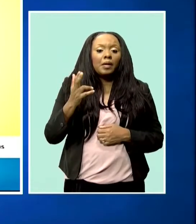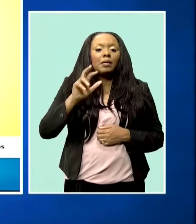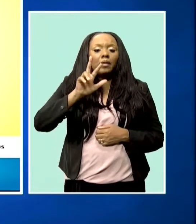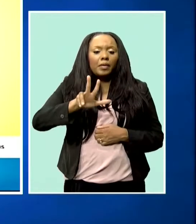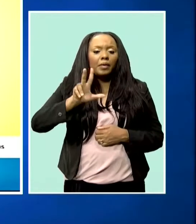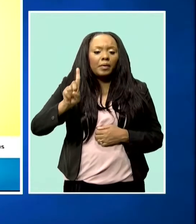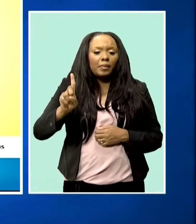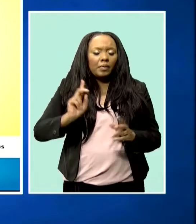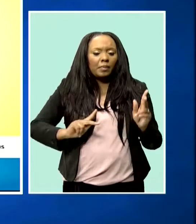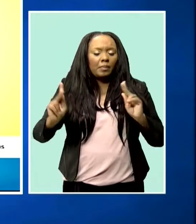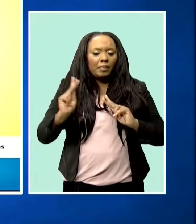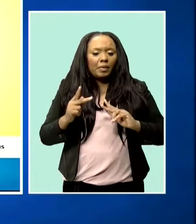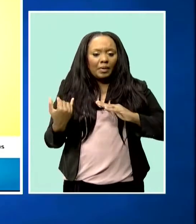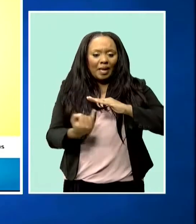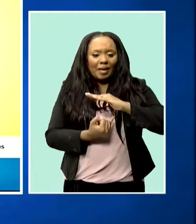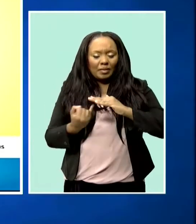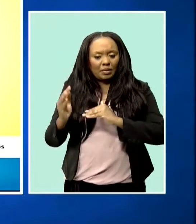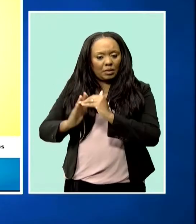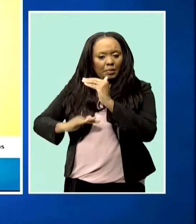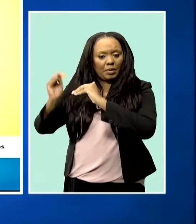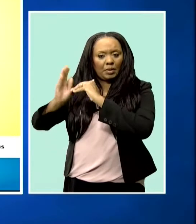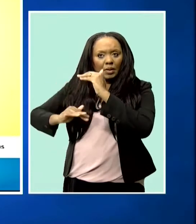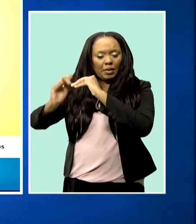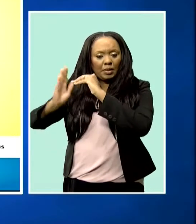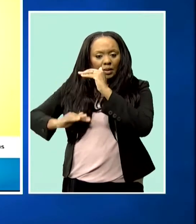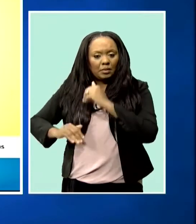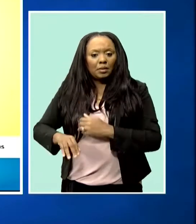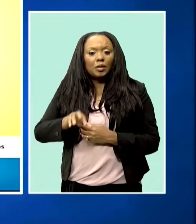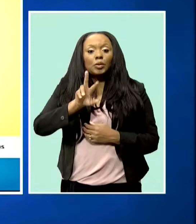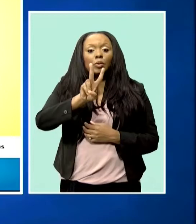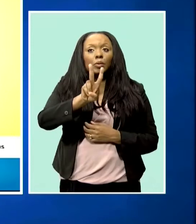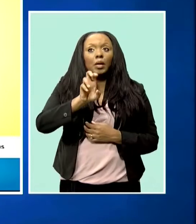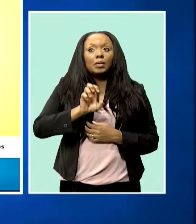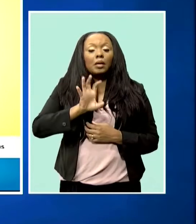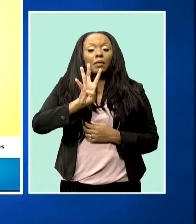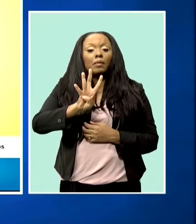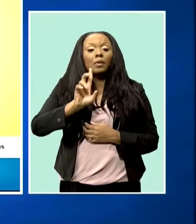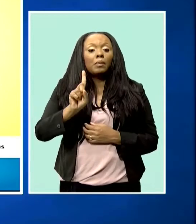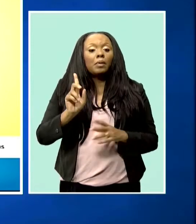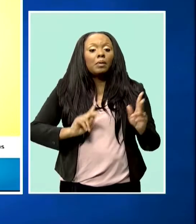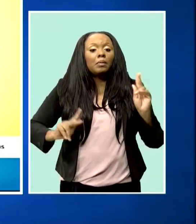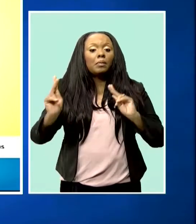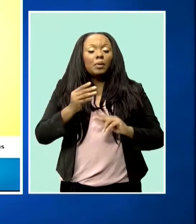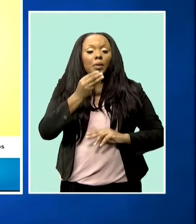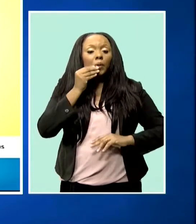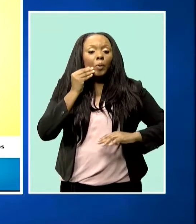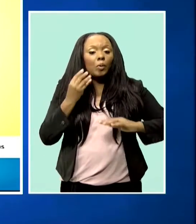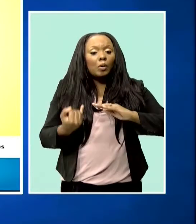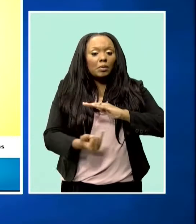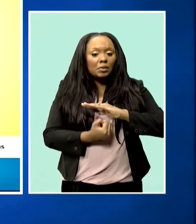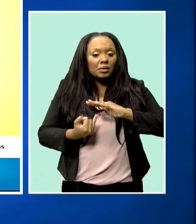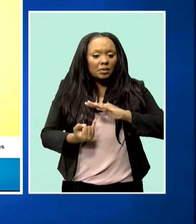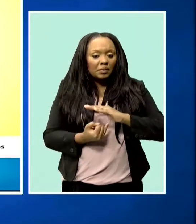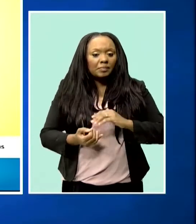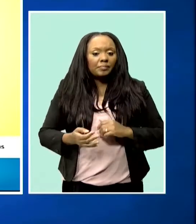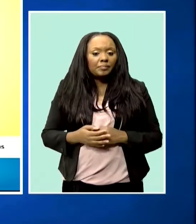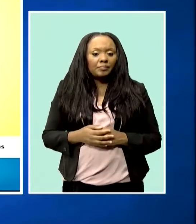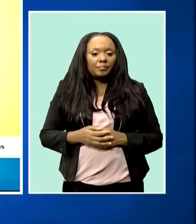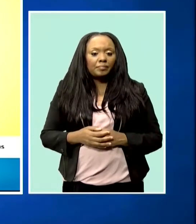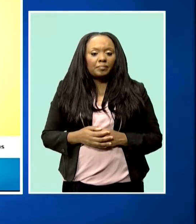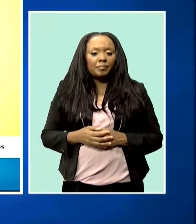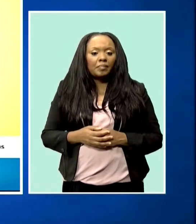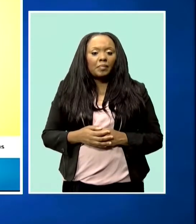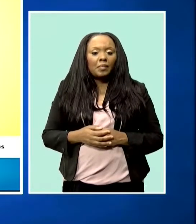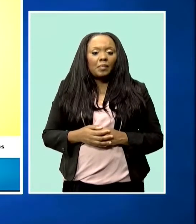and 8 who were 18 years and older. There were 31 people in isolation facilities, while 241 were